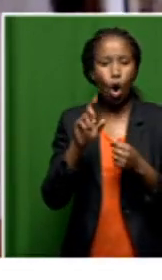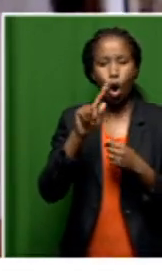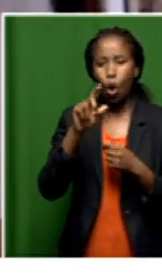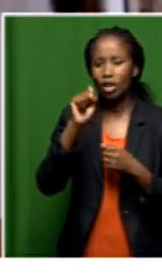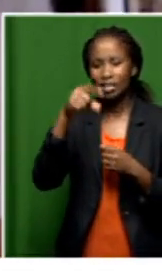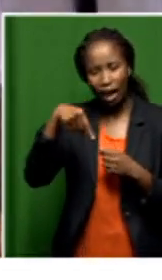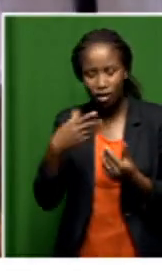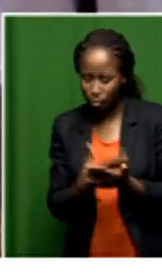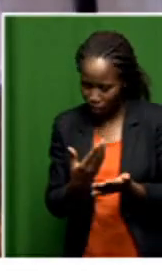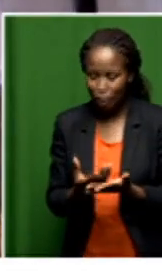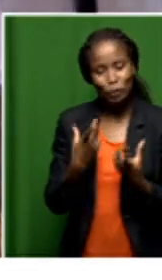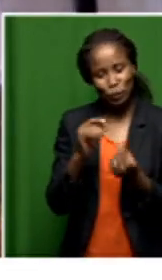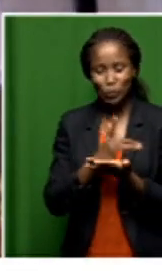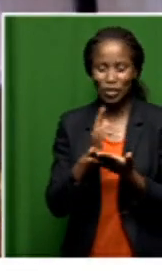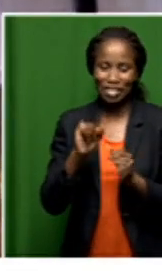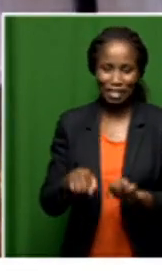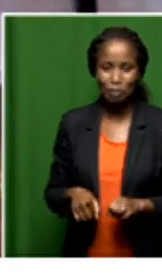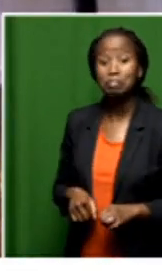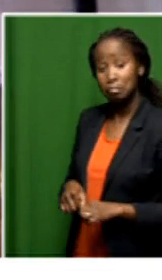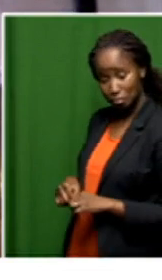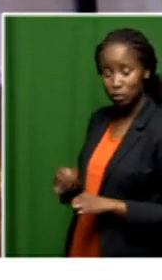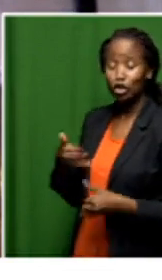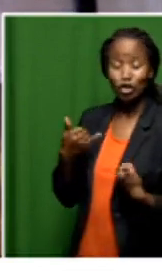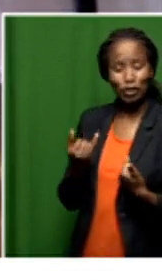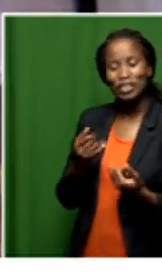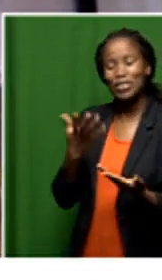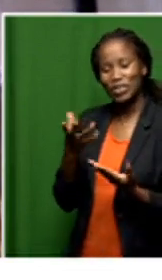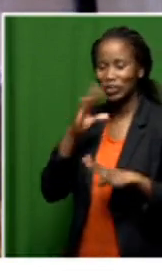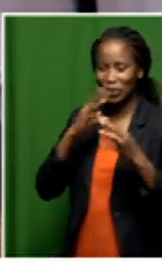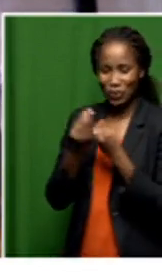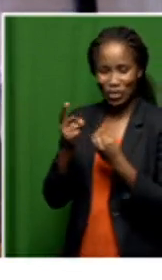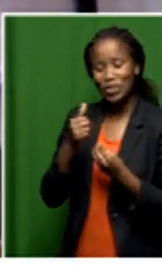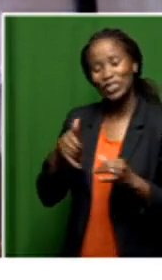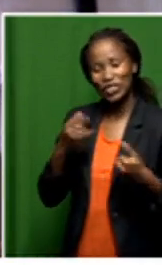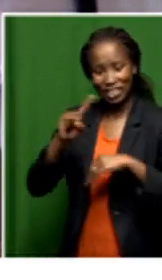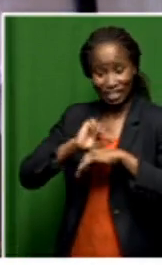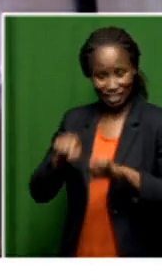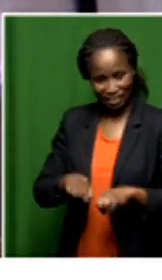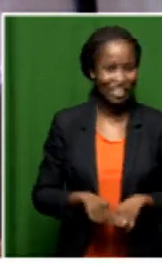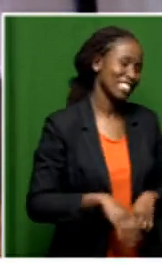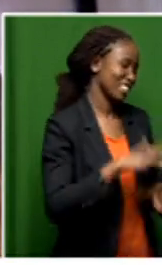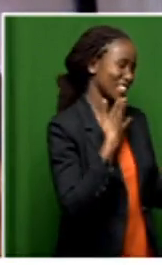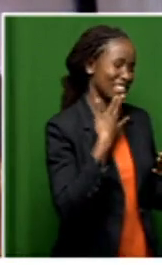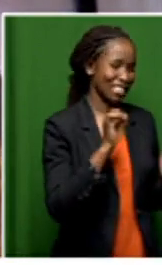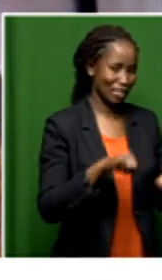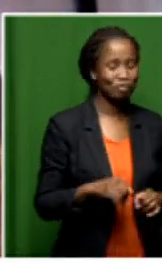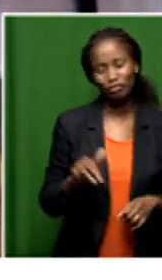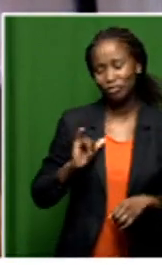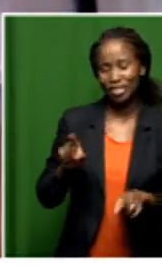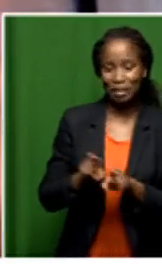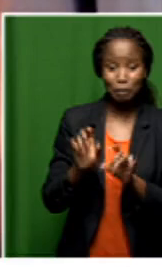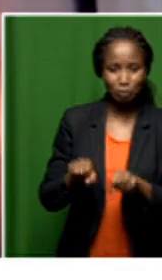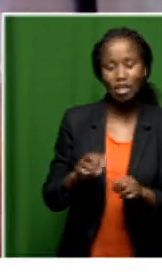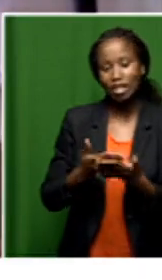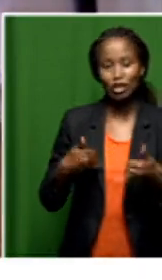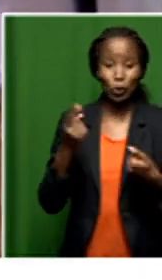you. All right, Zinah, lovely chatting to you, and all the best, hey? Thank you, Cynthia. It was so nice to meet you and chat to you too. Likewise. Have a great day now.